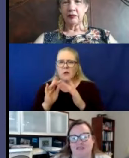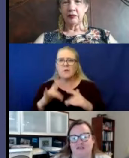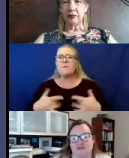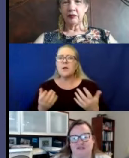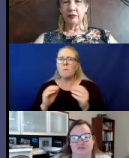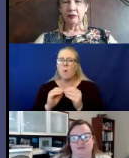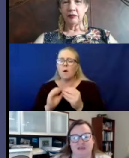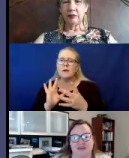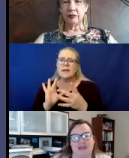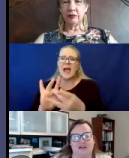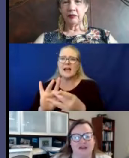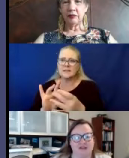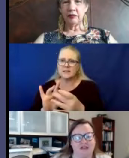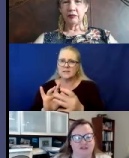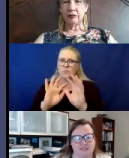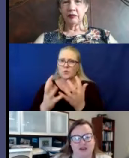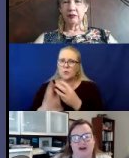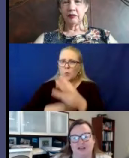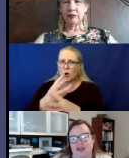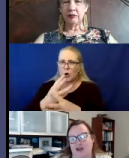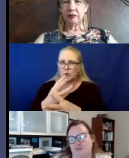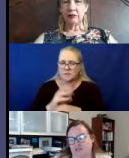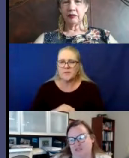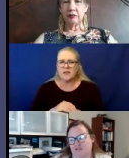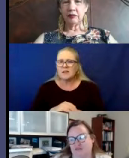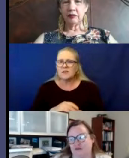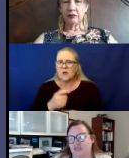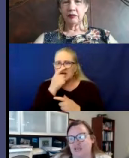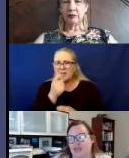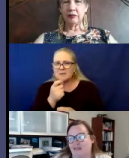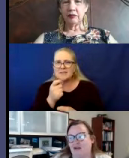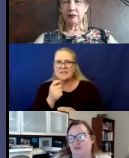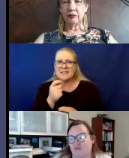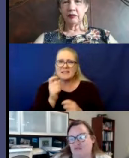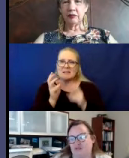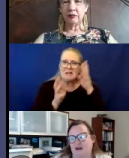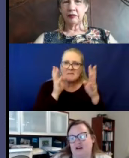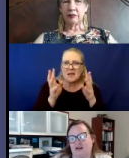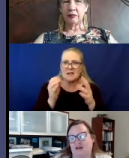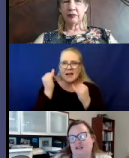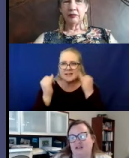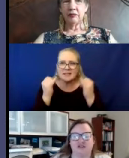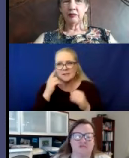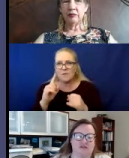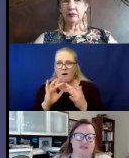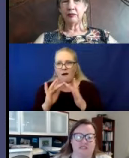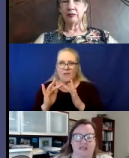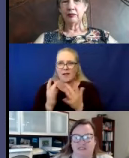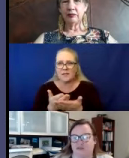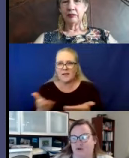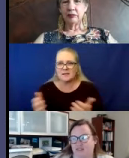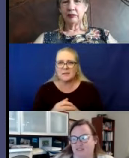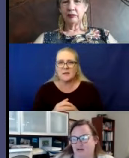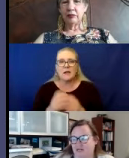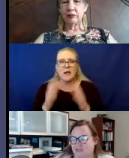some ideas for some innovative and interesting online options for folks. And then we'll move into our long-term services